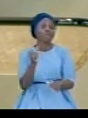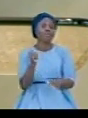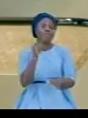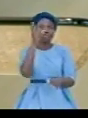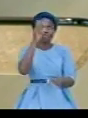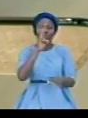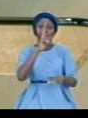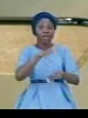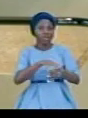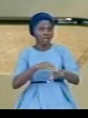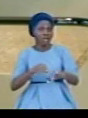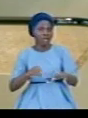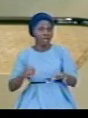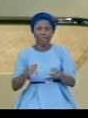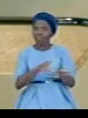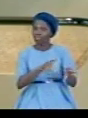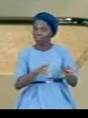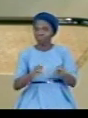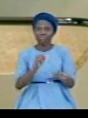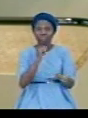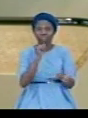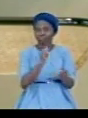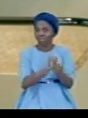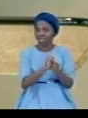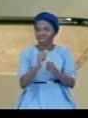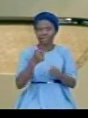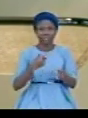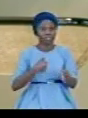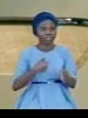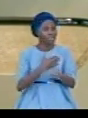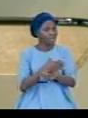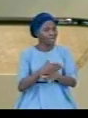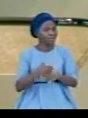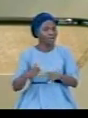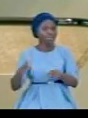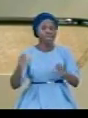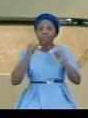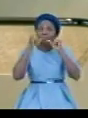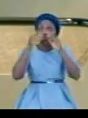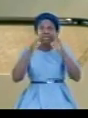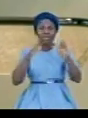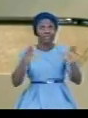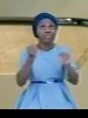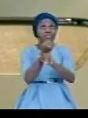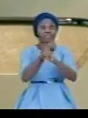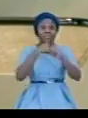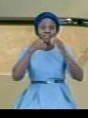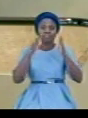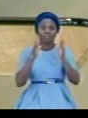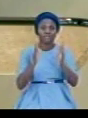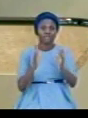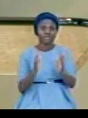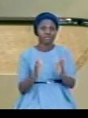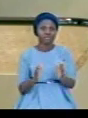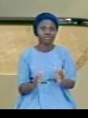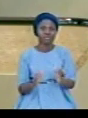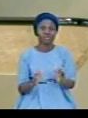calling. Do not pass me by, blessed Savior.